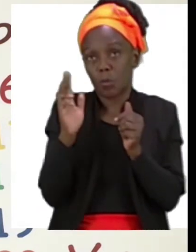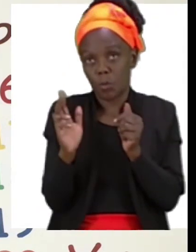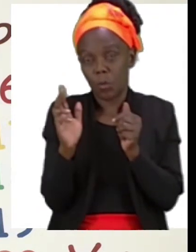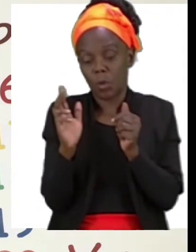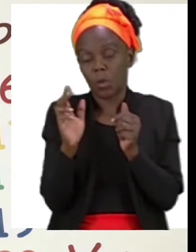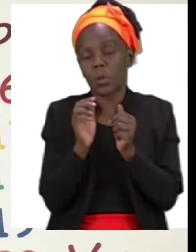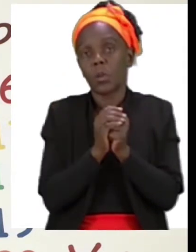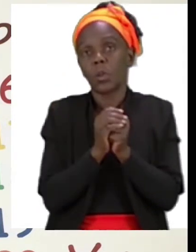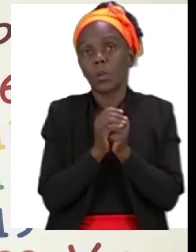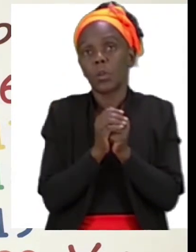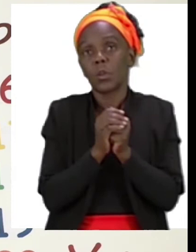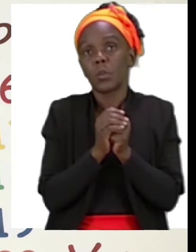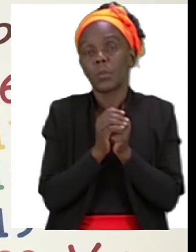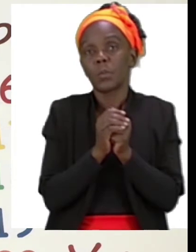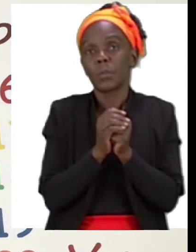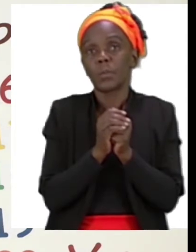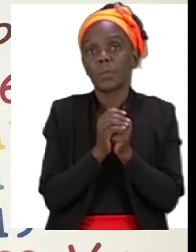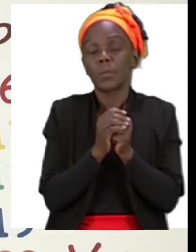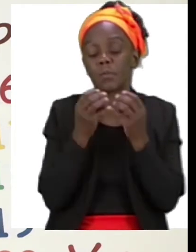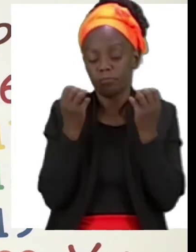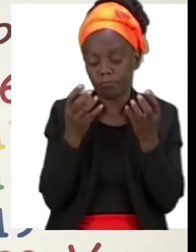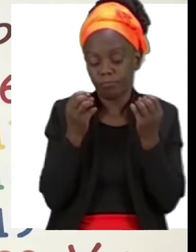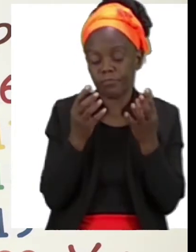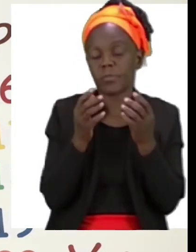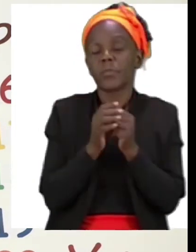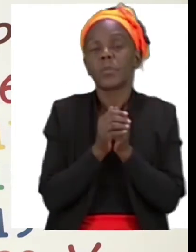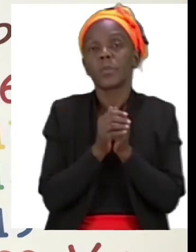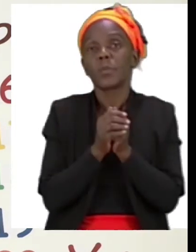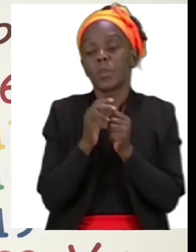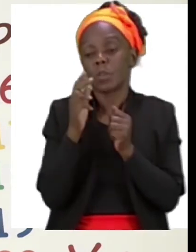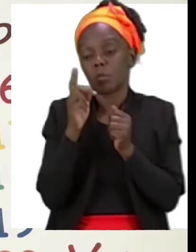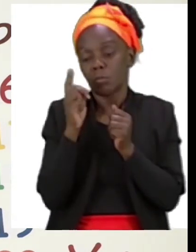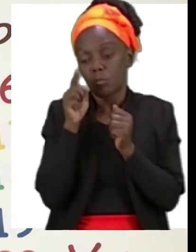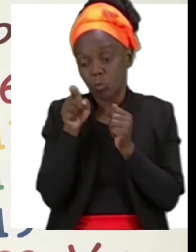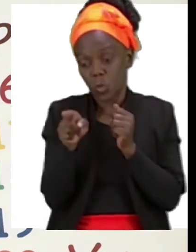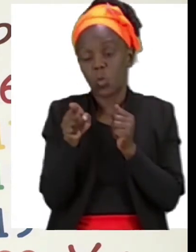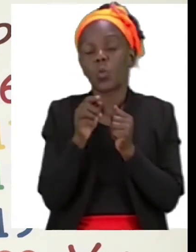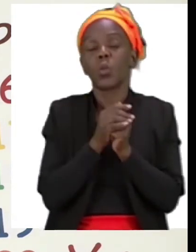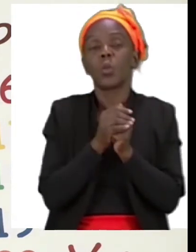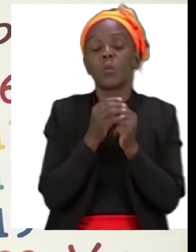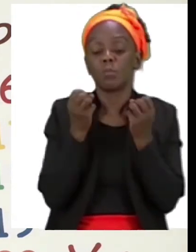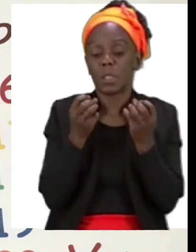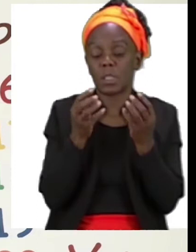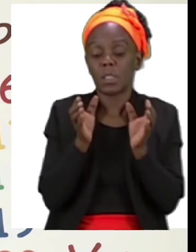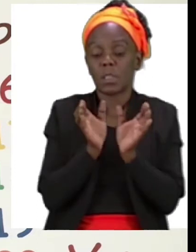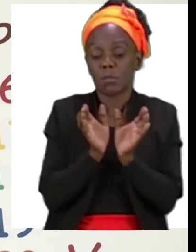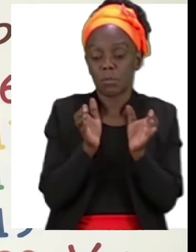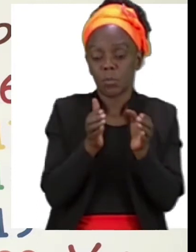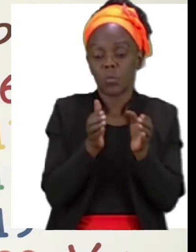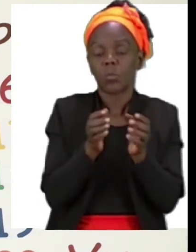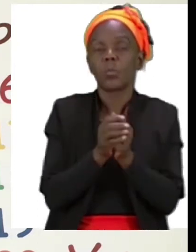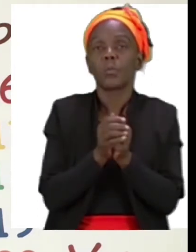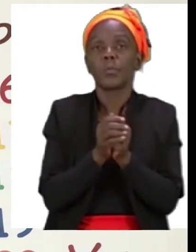you. Then you can use many as plural for many other people. Now let us